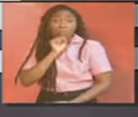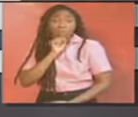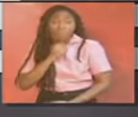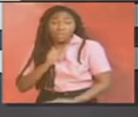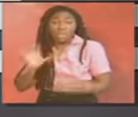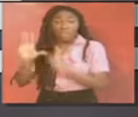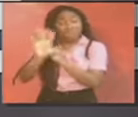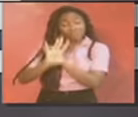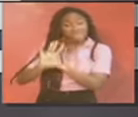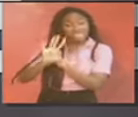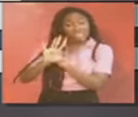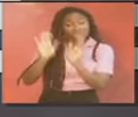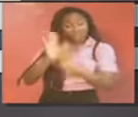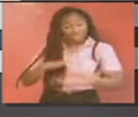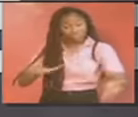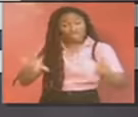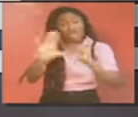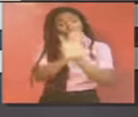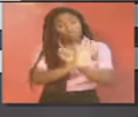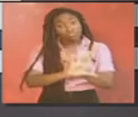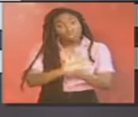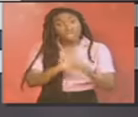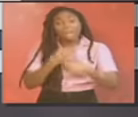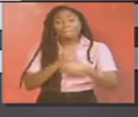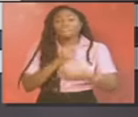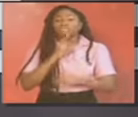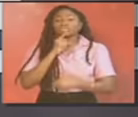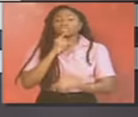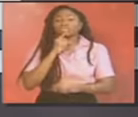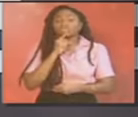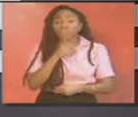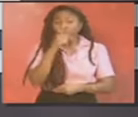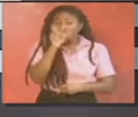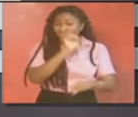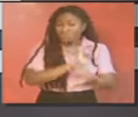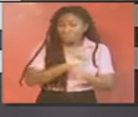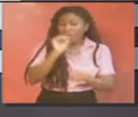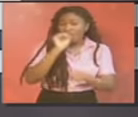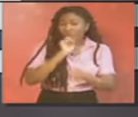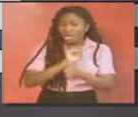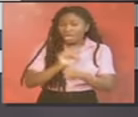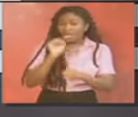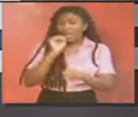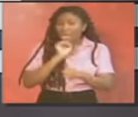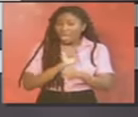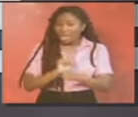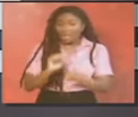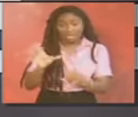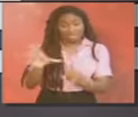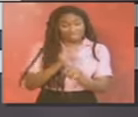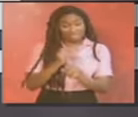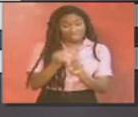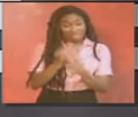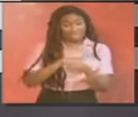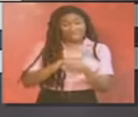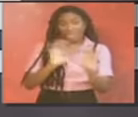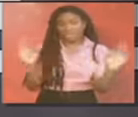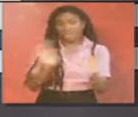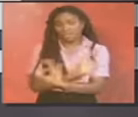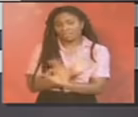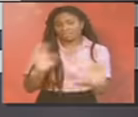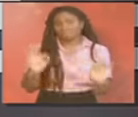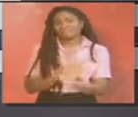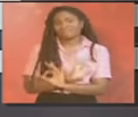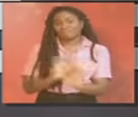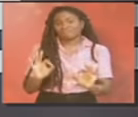we love, ensuring we do all in our power to stay COVID-free. It